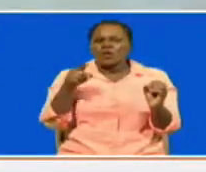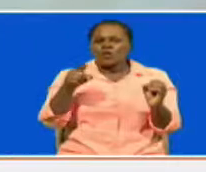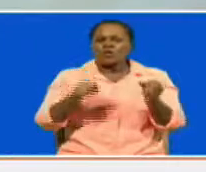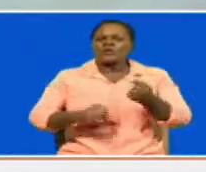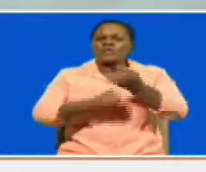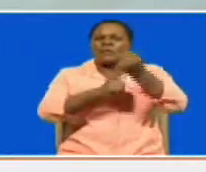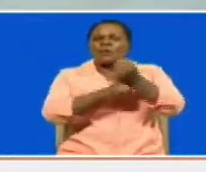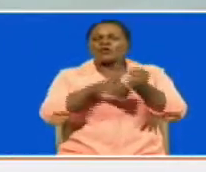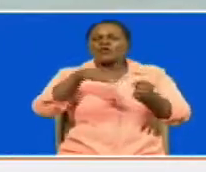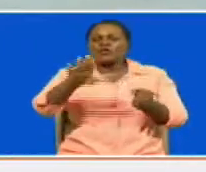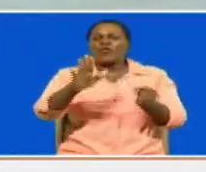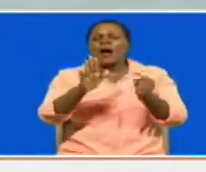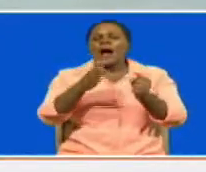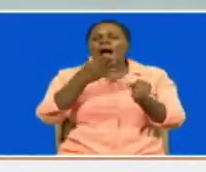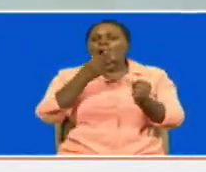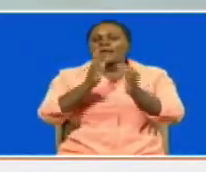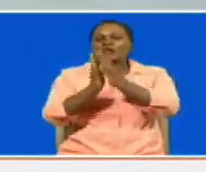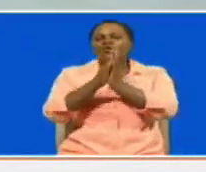bwana kitendawili.